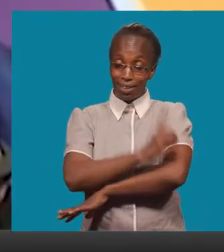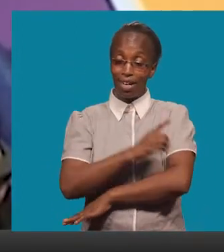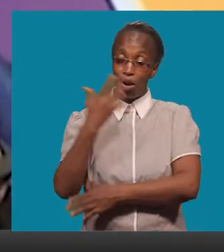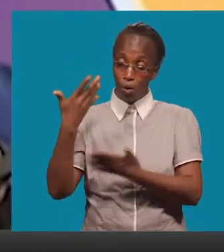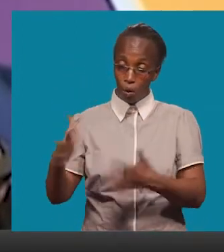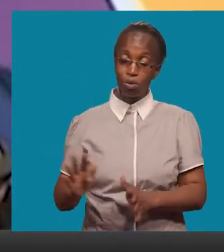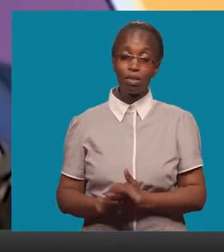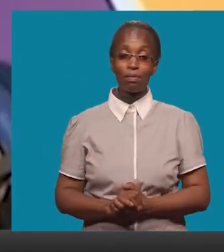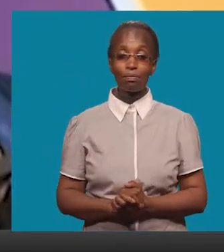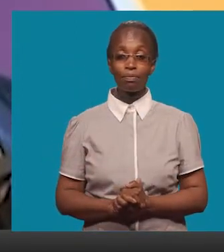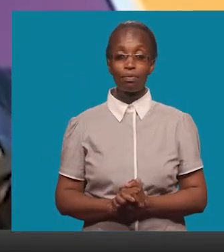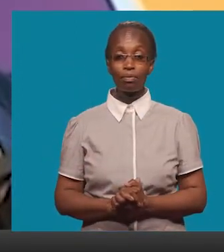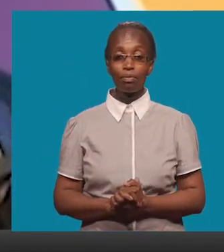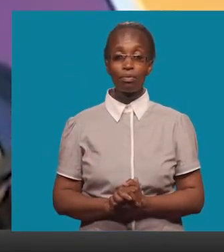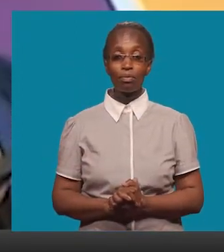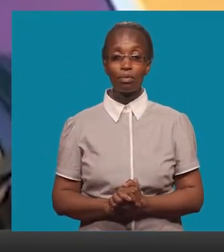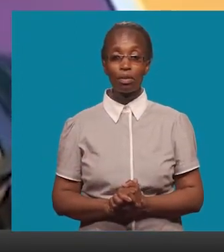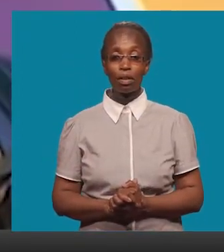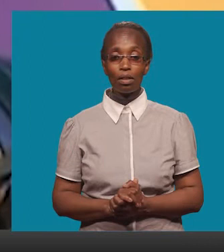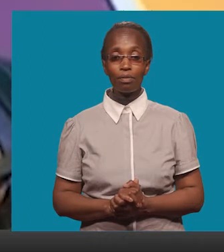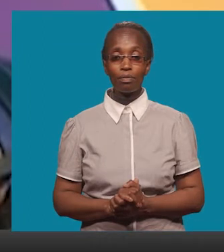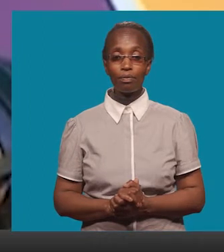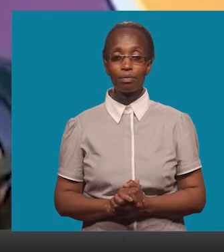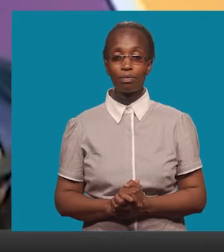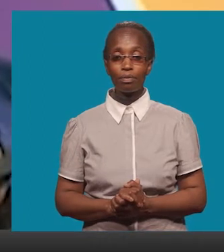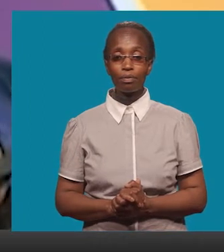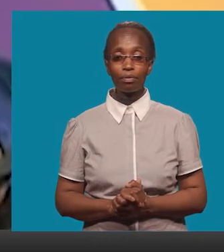One day, lost in one day. 10 trillion, take even their 2 billion.